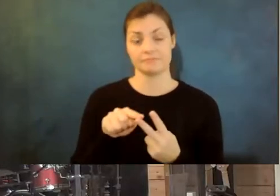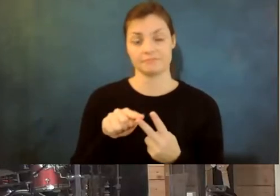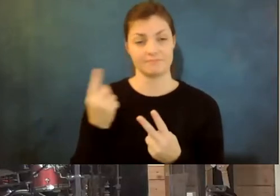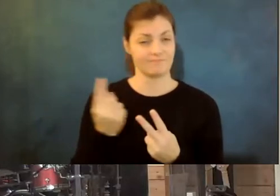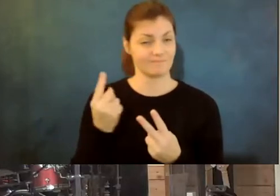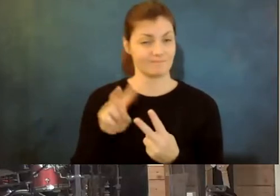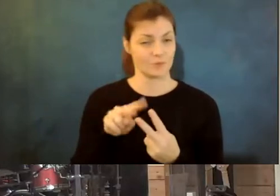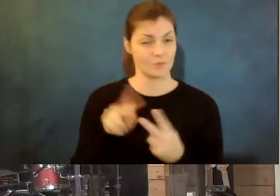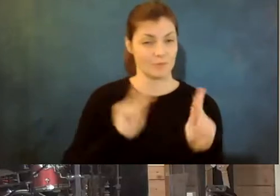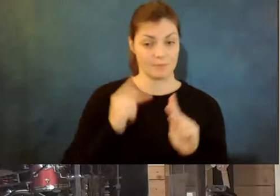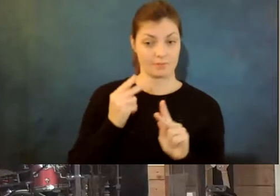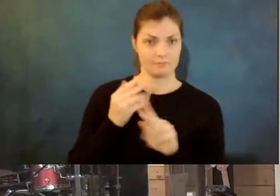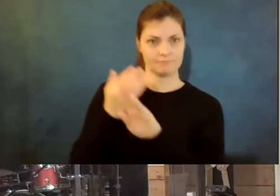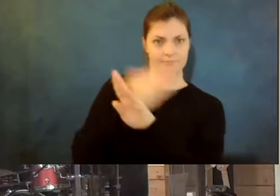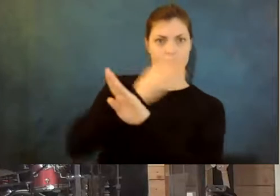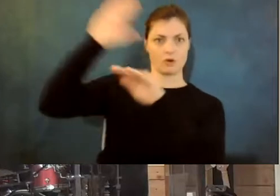this side of heaven,